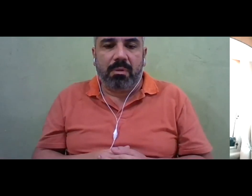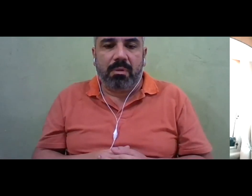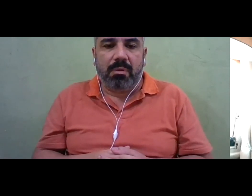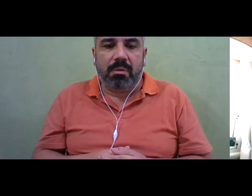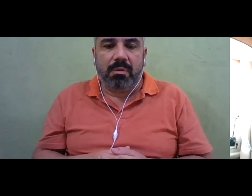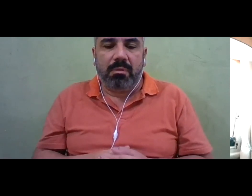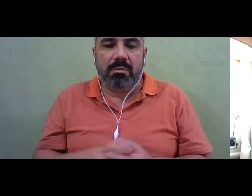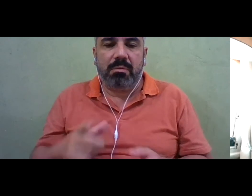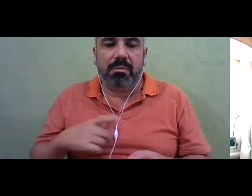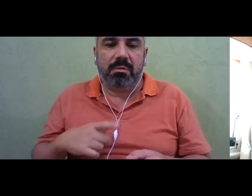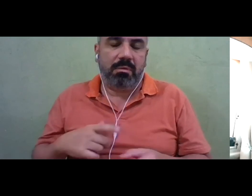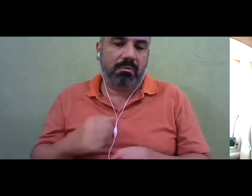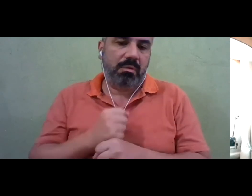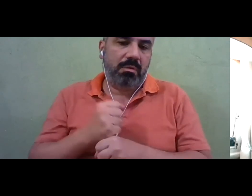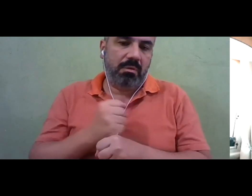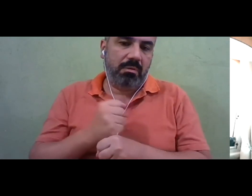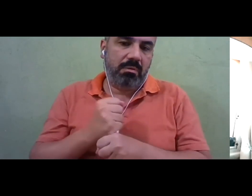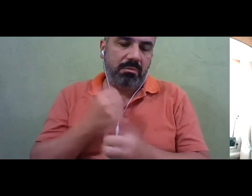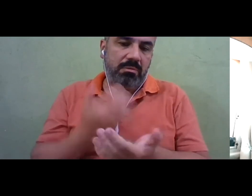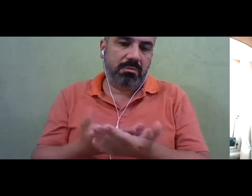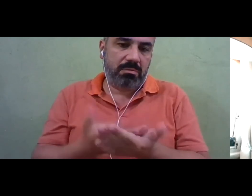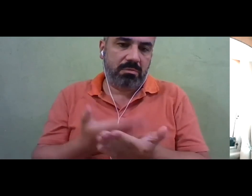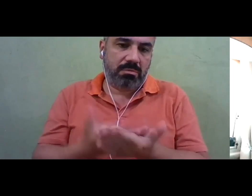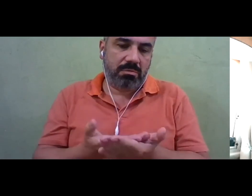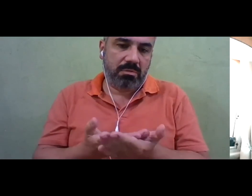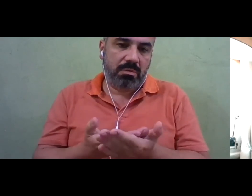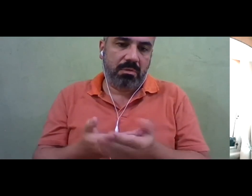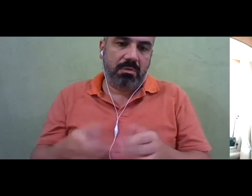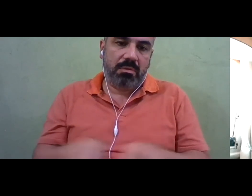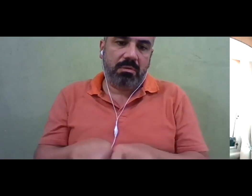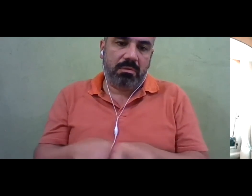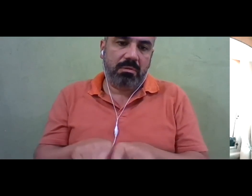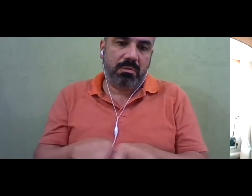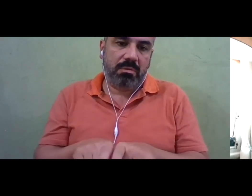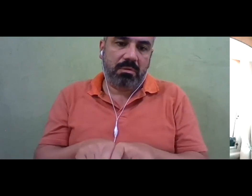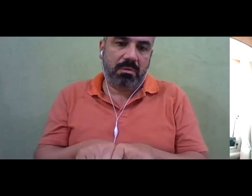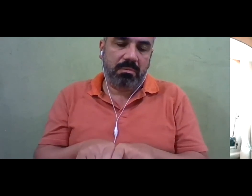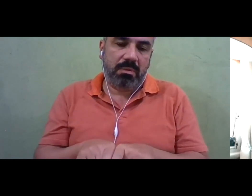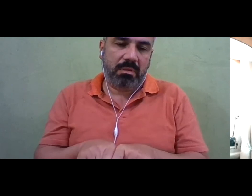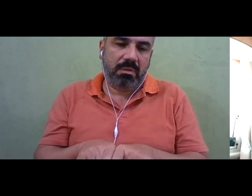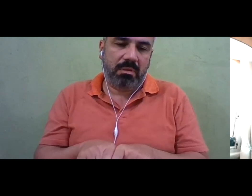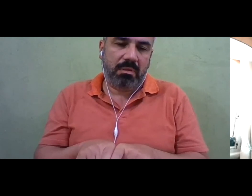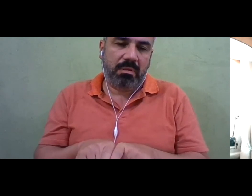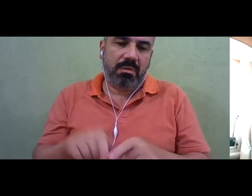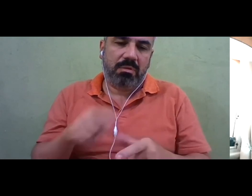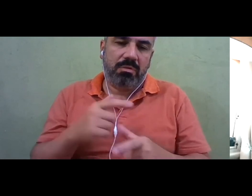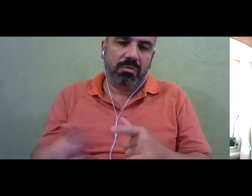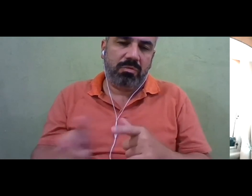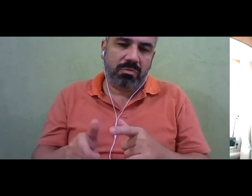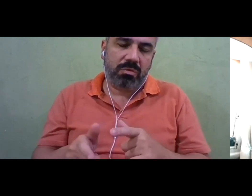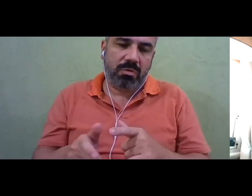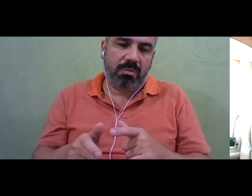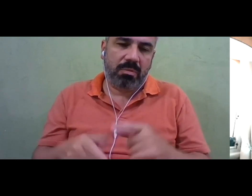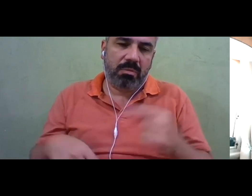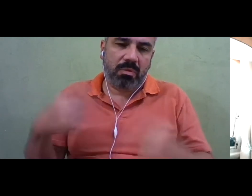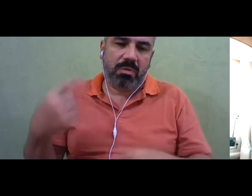economists, you know, and it wasn't that he had to prove he was right and they were wrong. No, that wasn't it at all. He